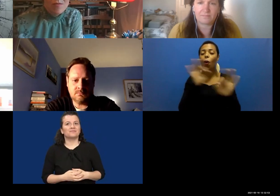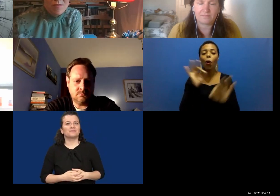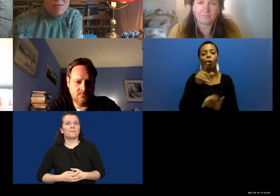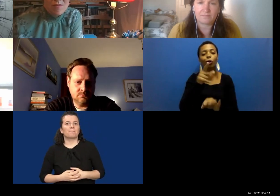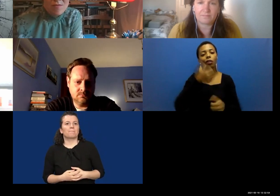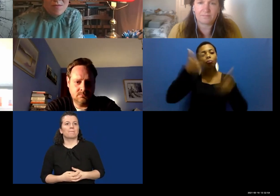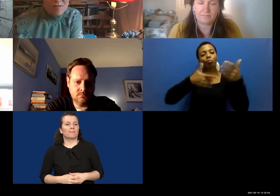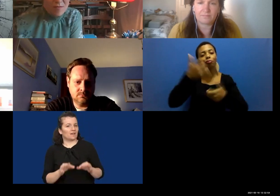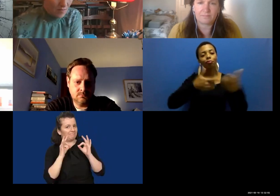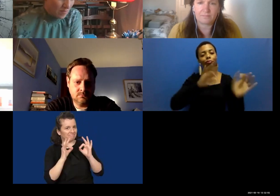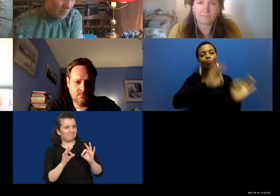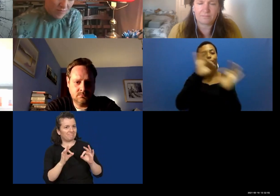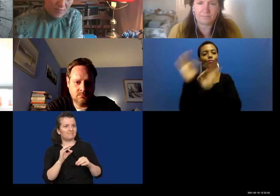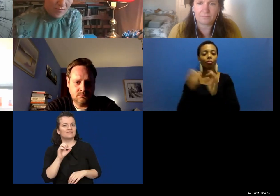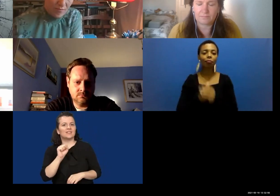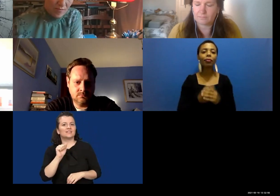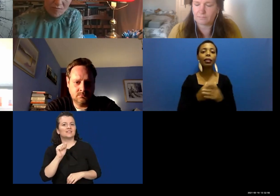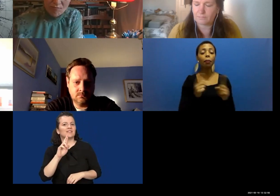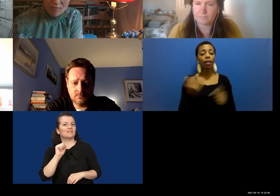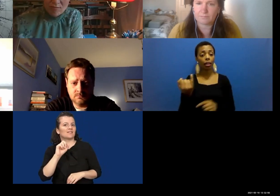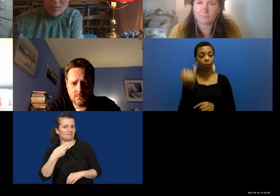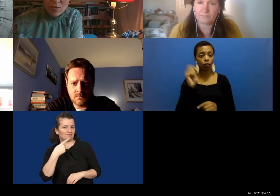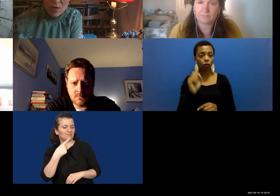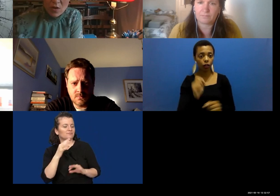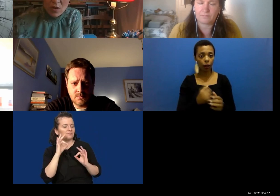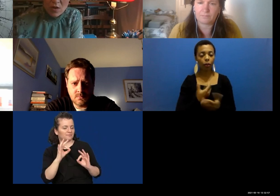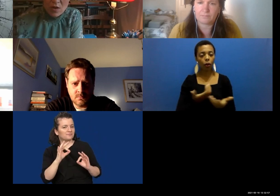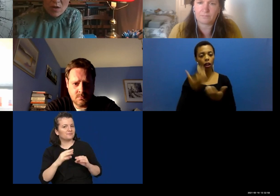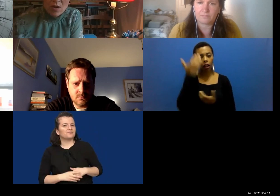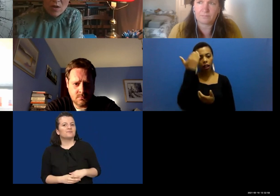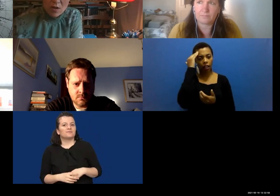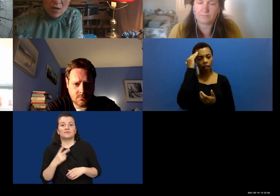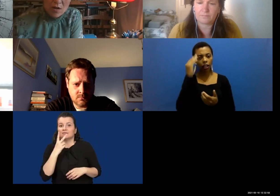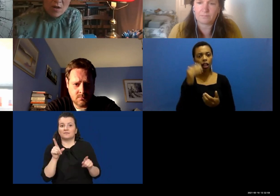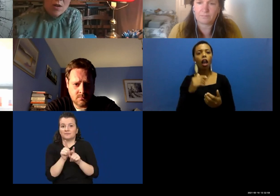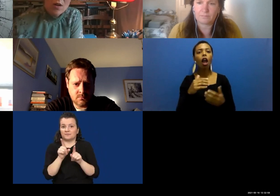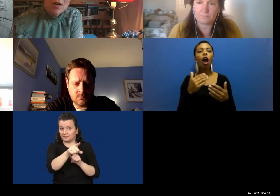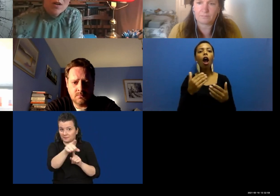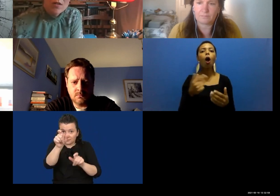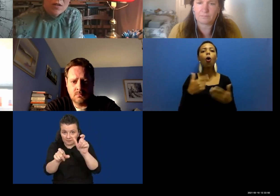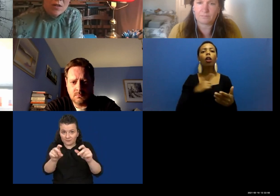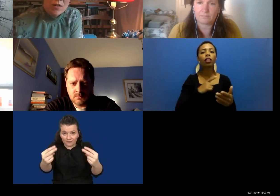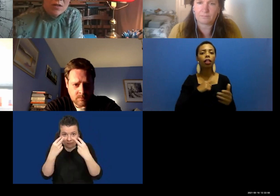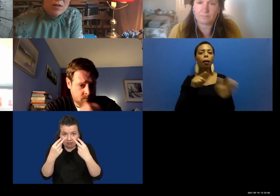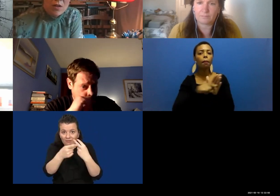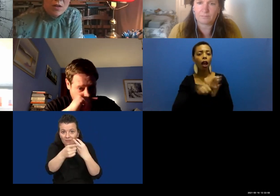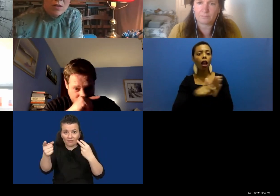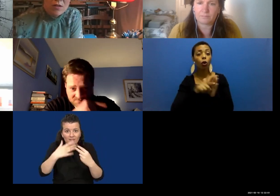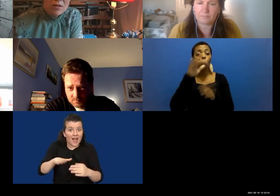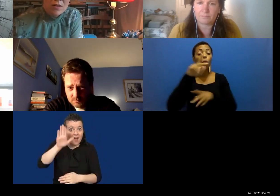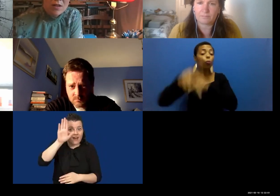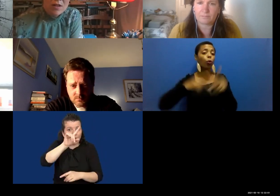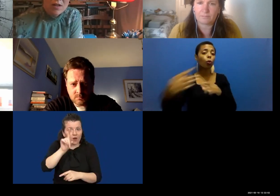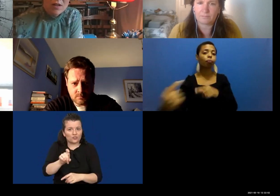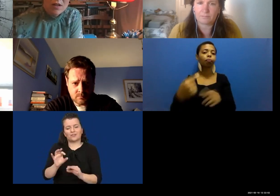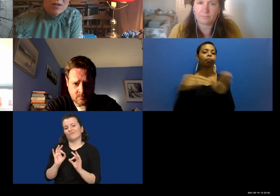Important. Now, I've just been, I understand that we have got questions from the audience, and it's great to have questions from the audience. Unfortunately,